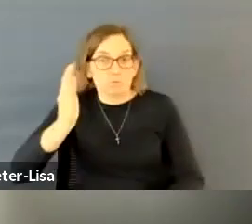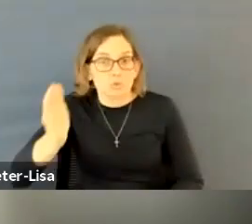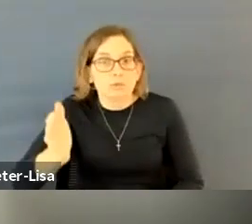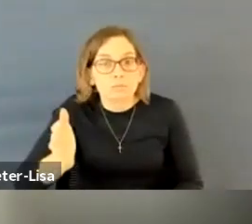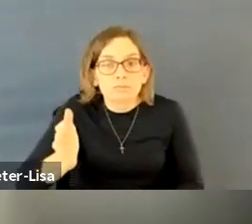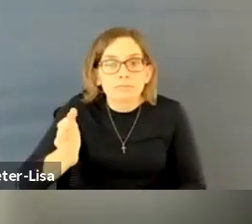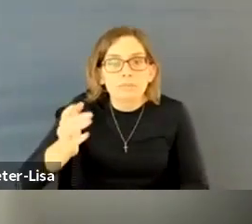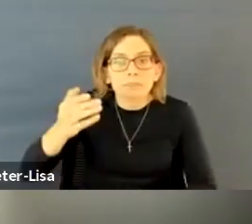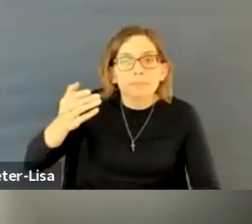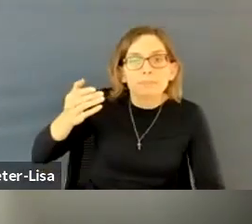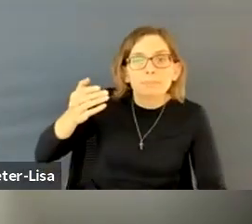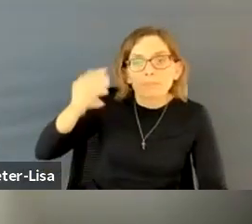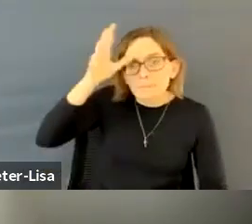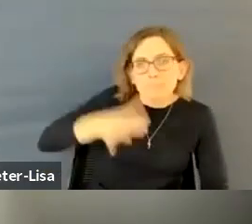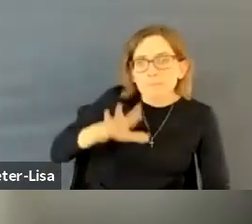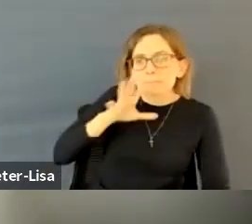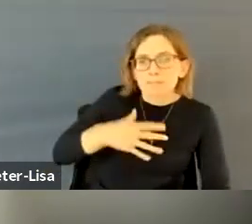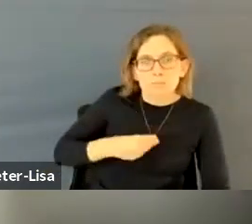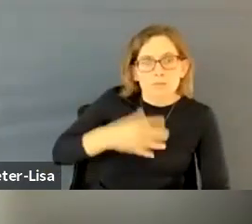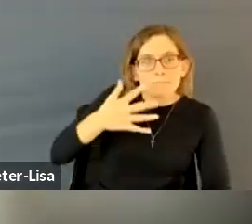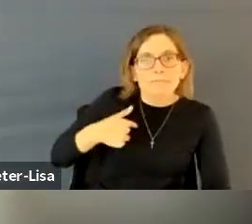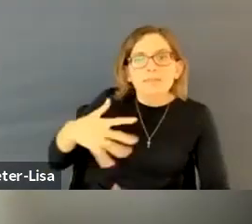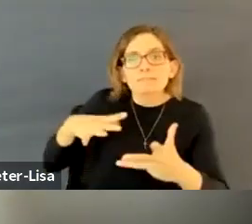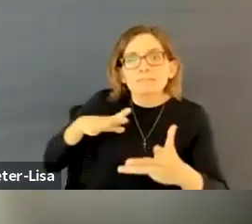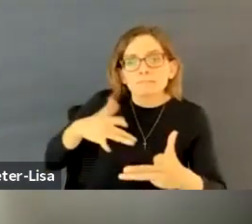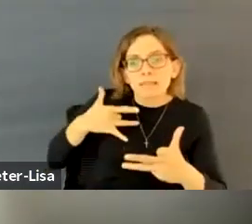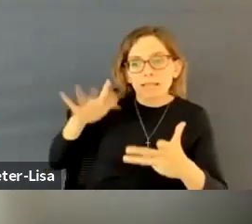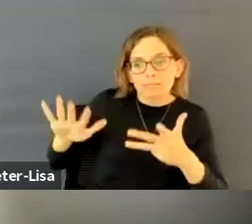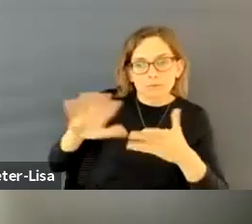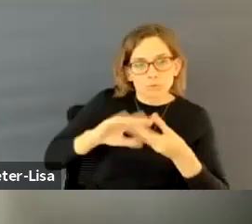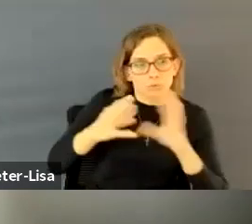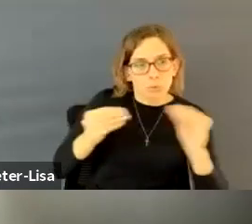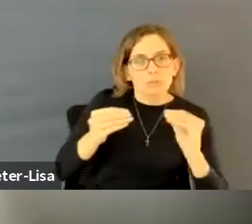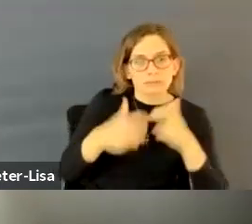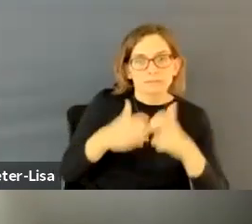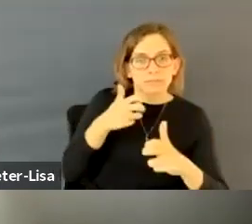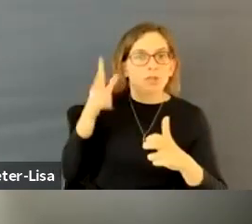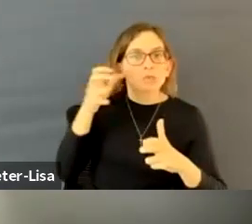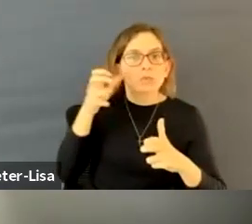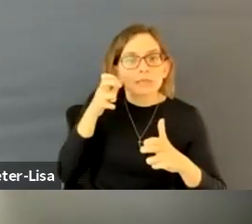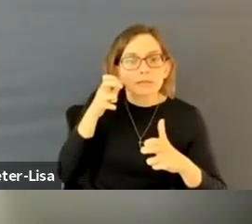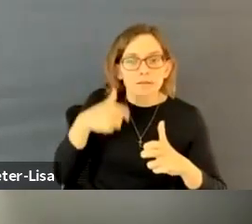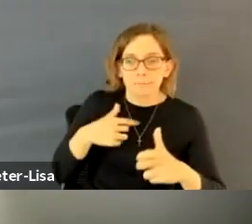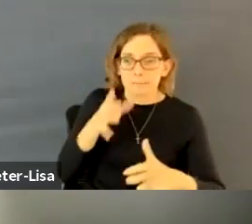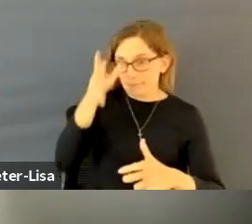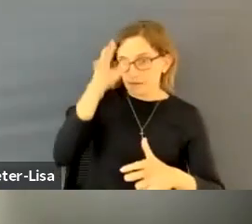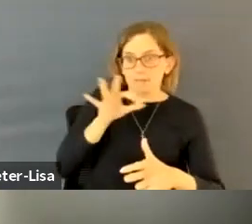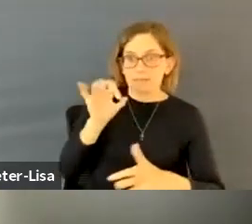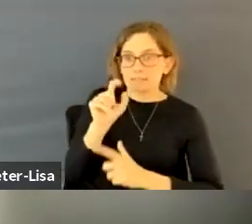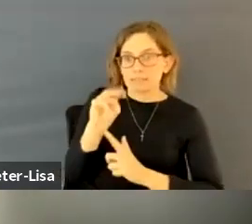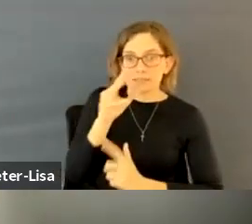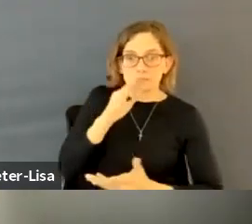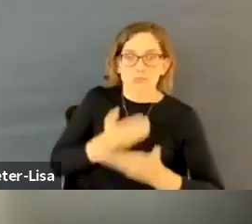I for one found these stories very difficult to hear. Having been the parent of a STEM daughter who went to nursing school,